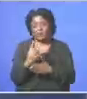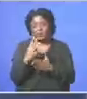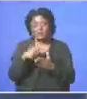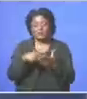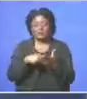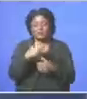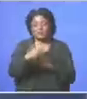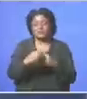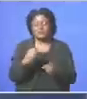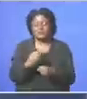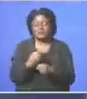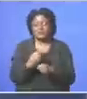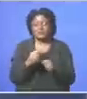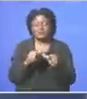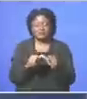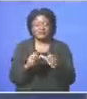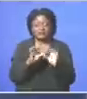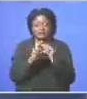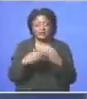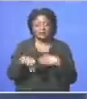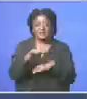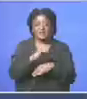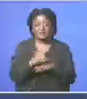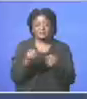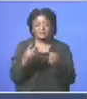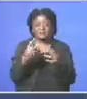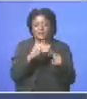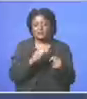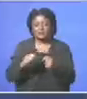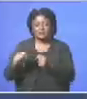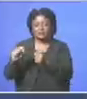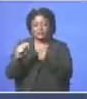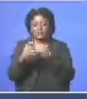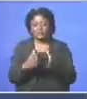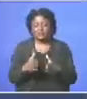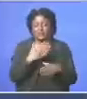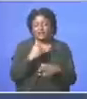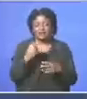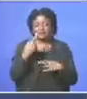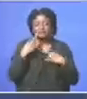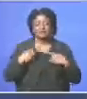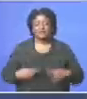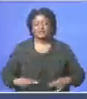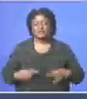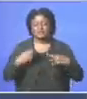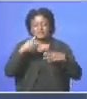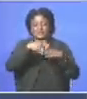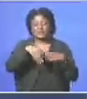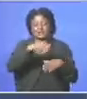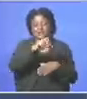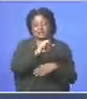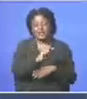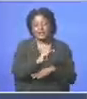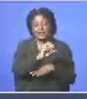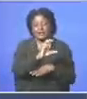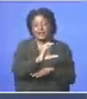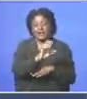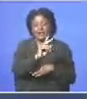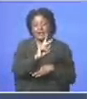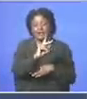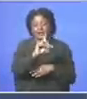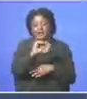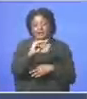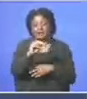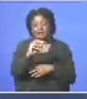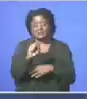And still on news from the Family Islands, scores of tourists and residents are in Acklins this Labor Day weekend, attending one of the country's biggest cultural